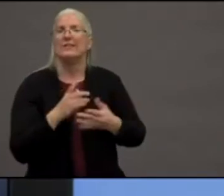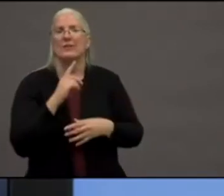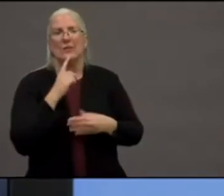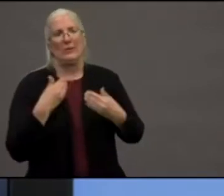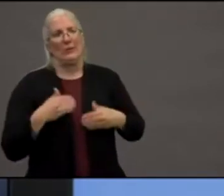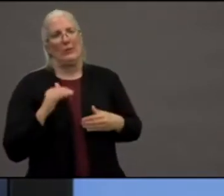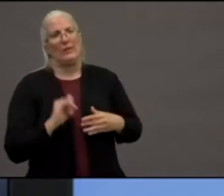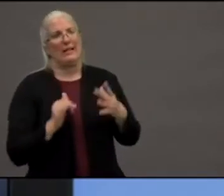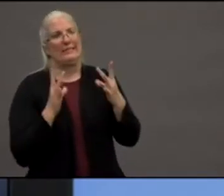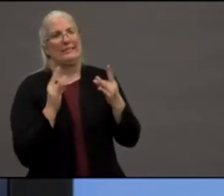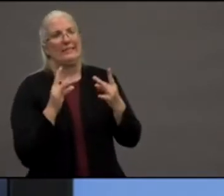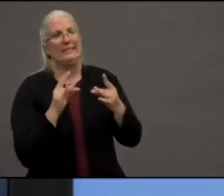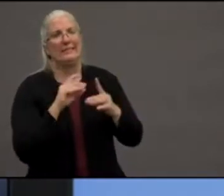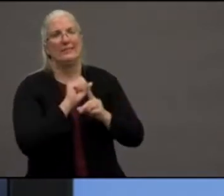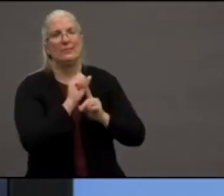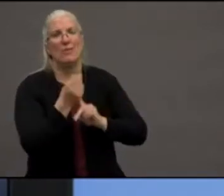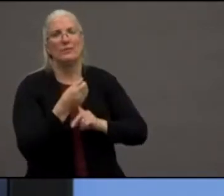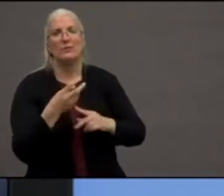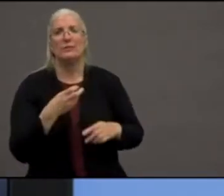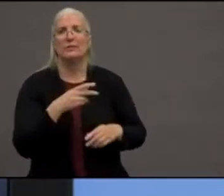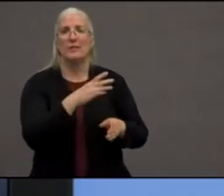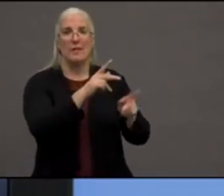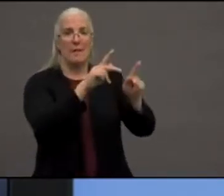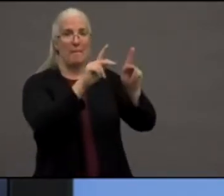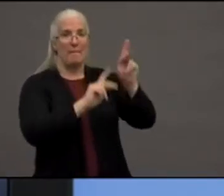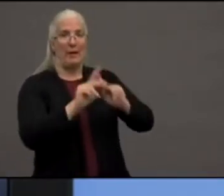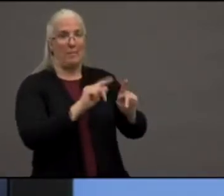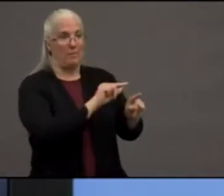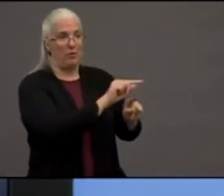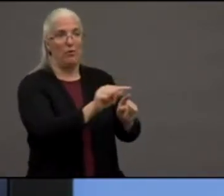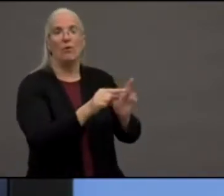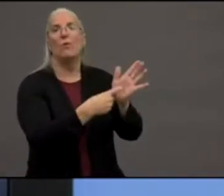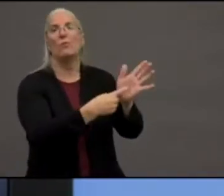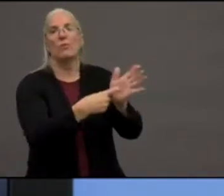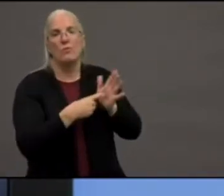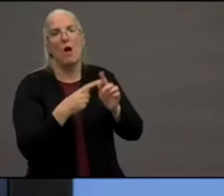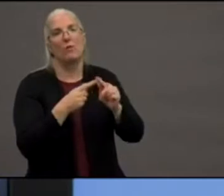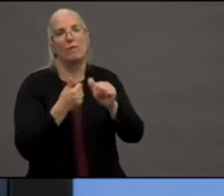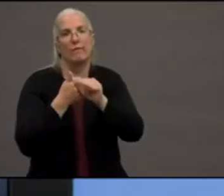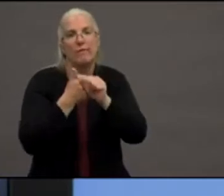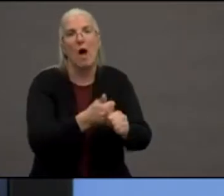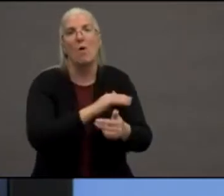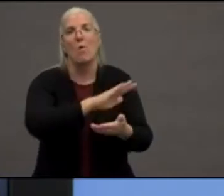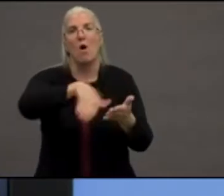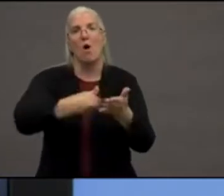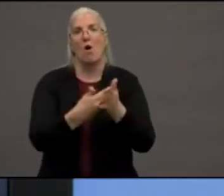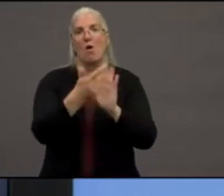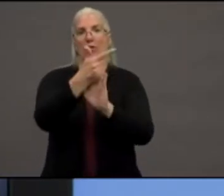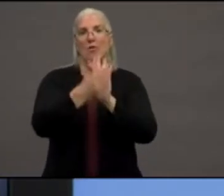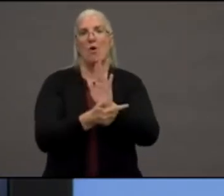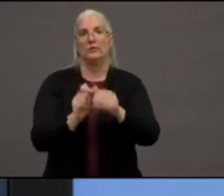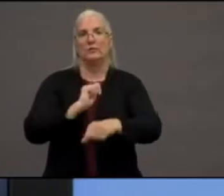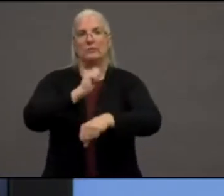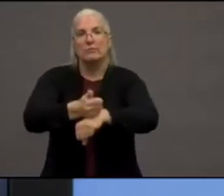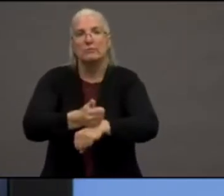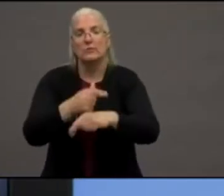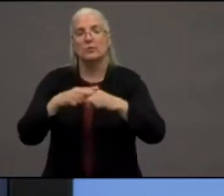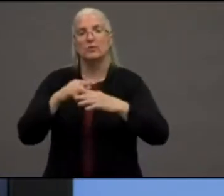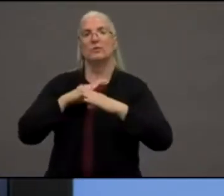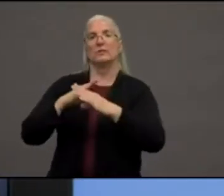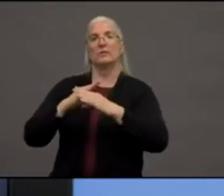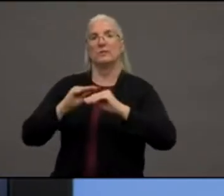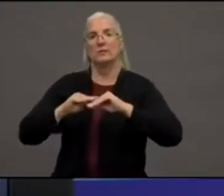So customers are required to follow our laws that are currently in place for mitigating the spread of COVID-19, which is,